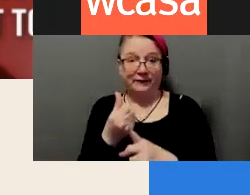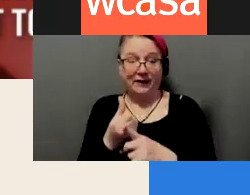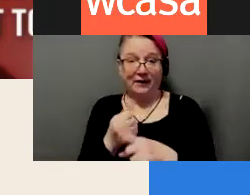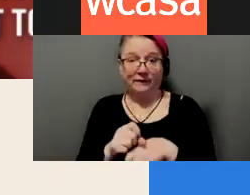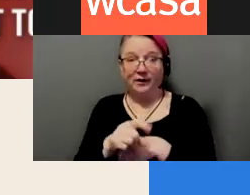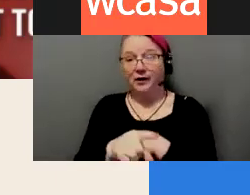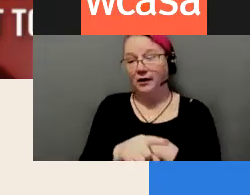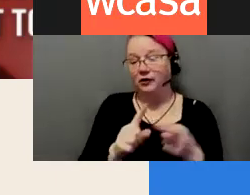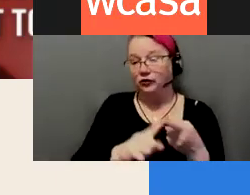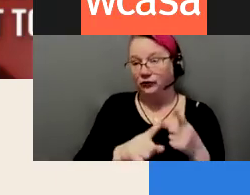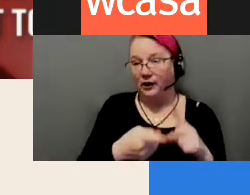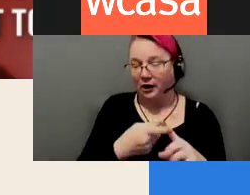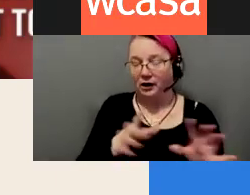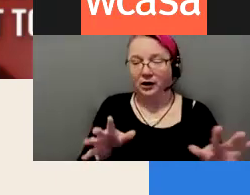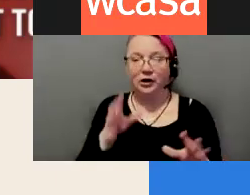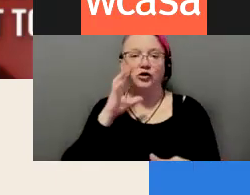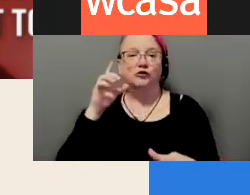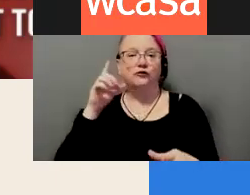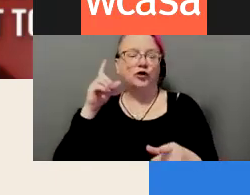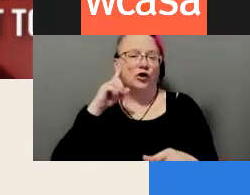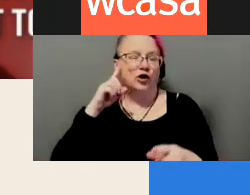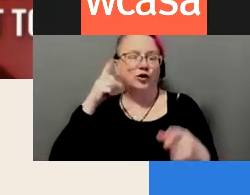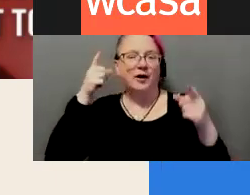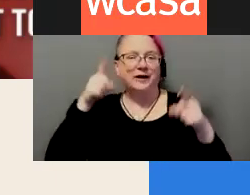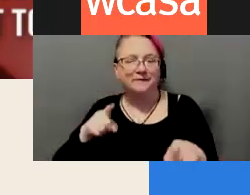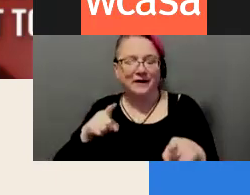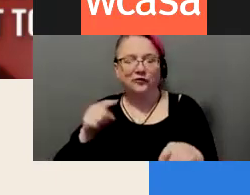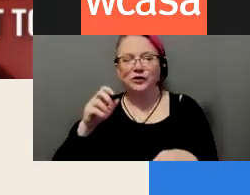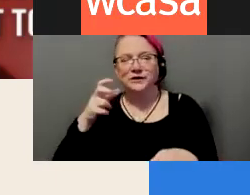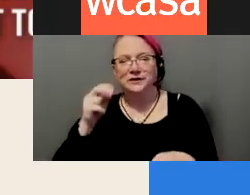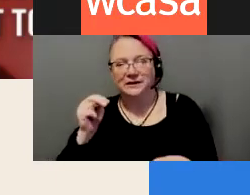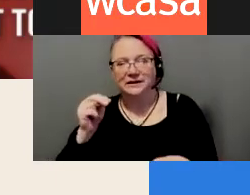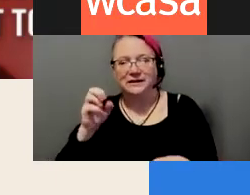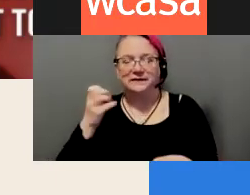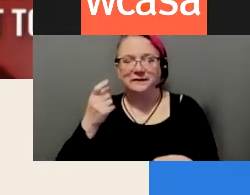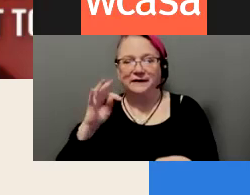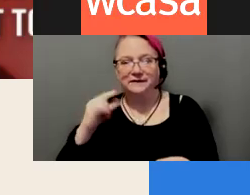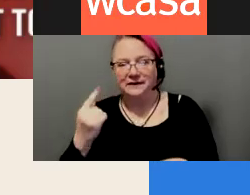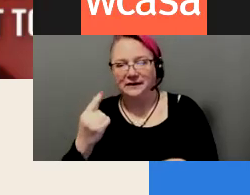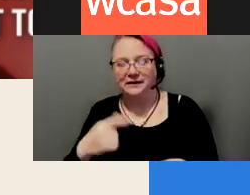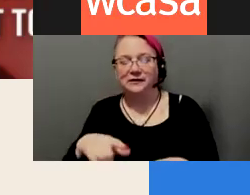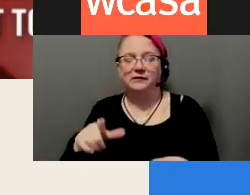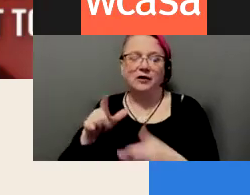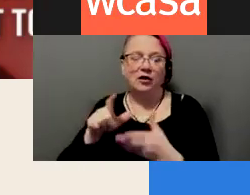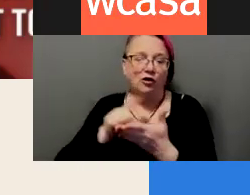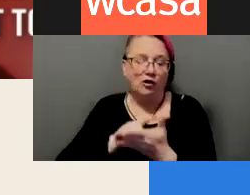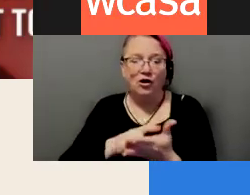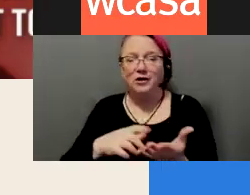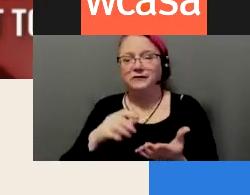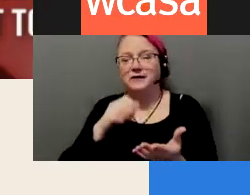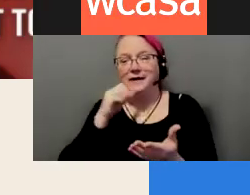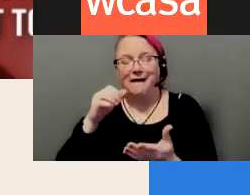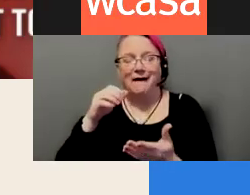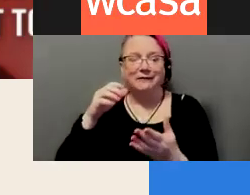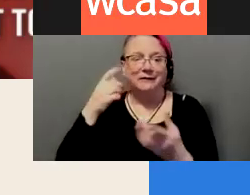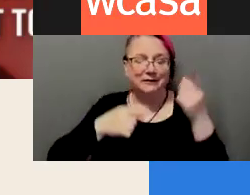You've probably heard about consensual teen sexting laws and sexting diversion programs that attempt to address the problem of non-consensual intimate